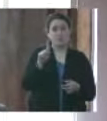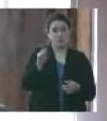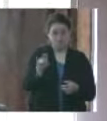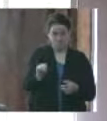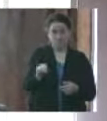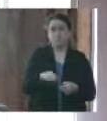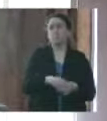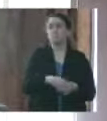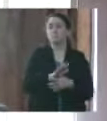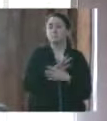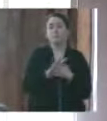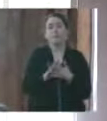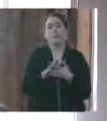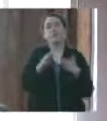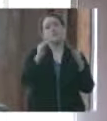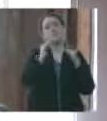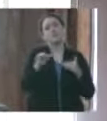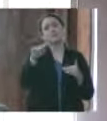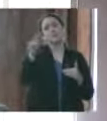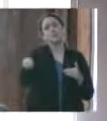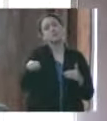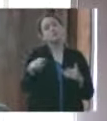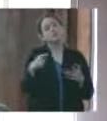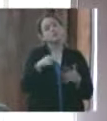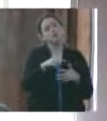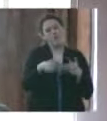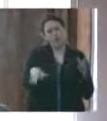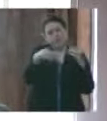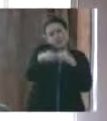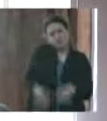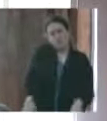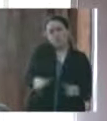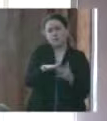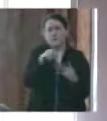losses matter? And I think this is the critical